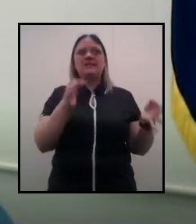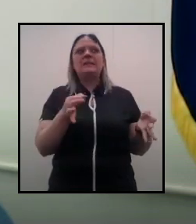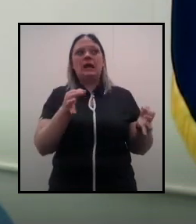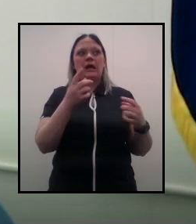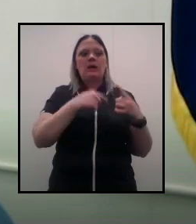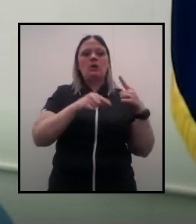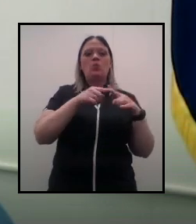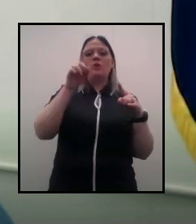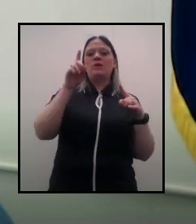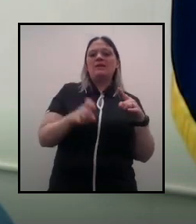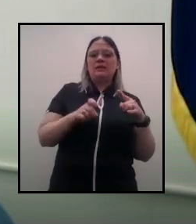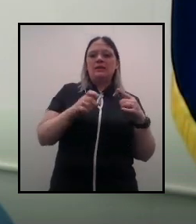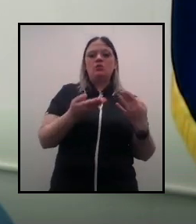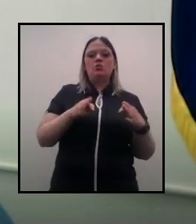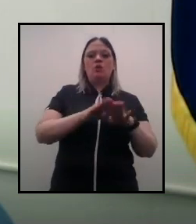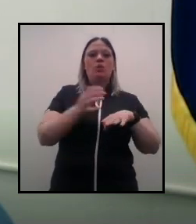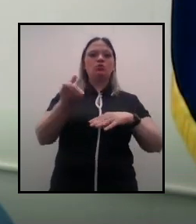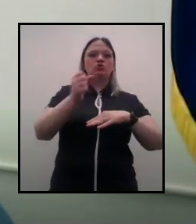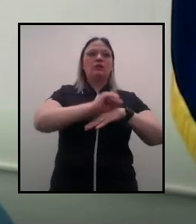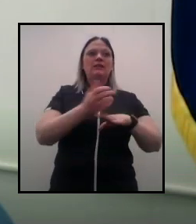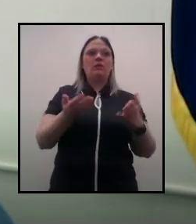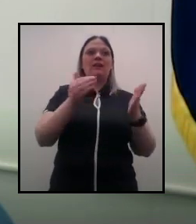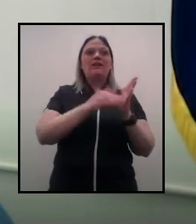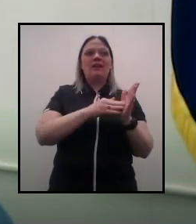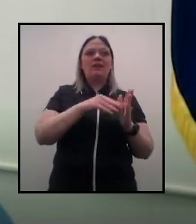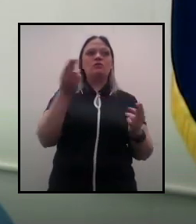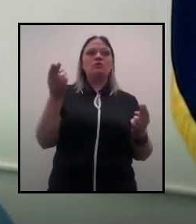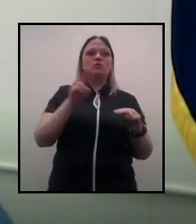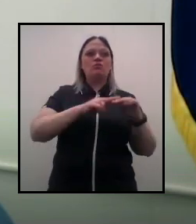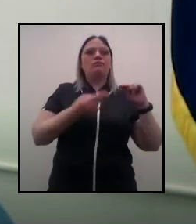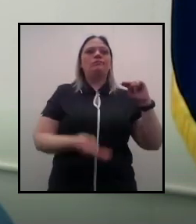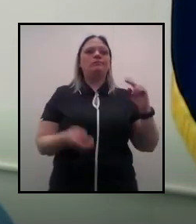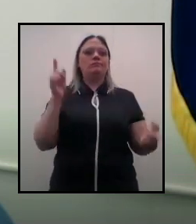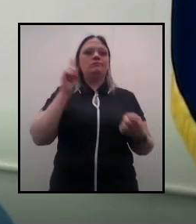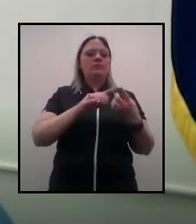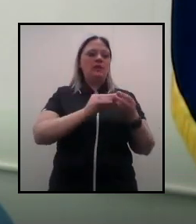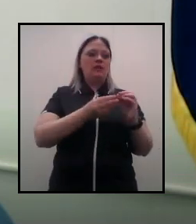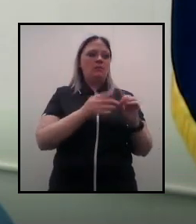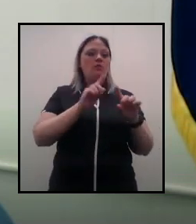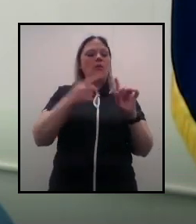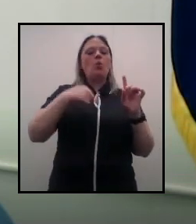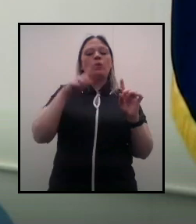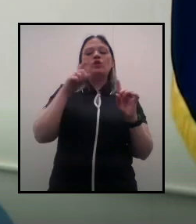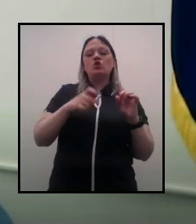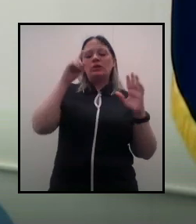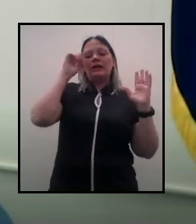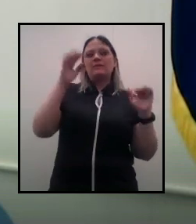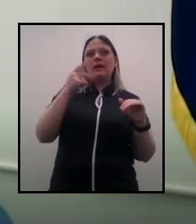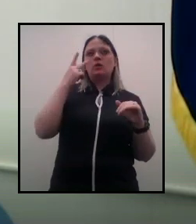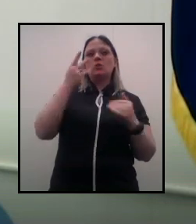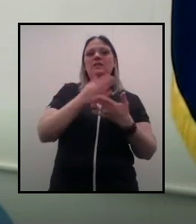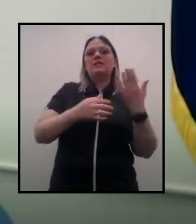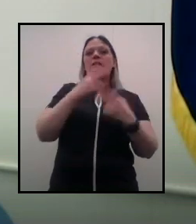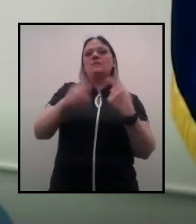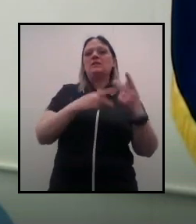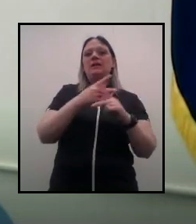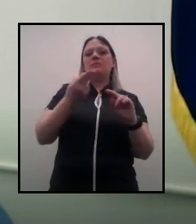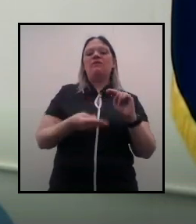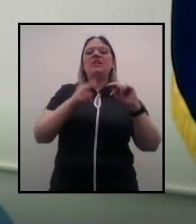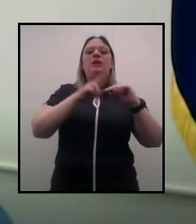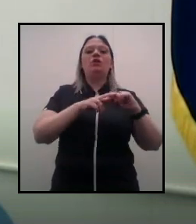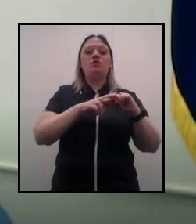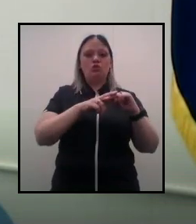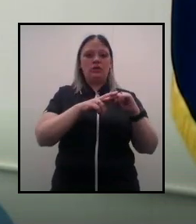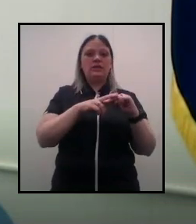we need to close down again to bring those numbers down again. But we should expect to see some type of increase when